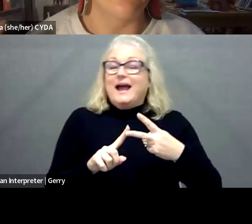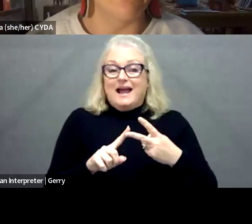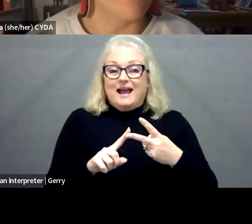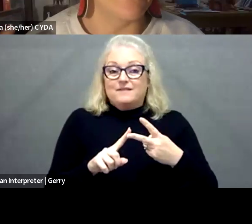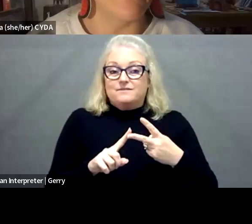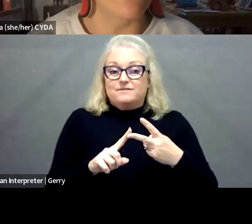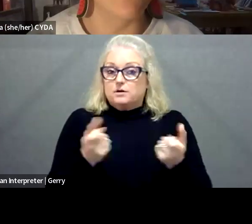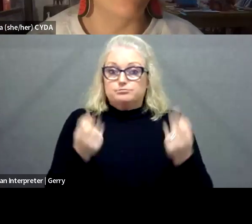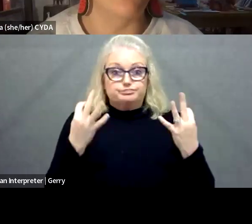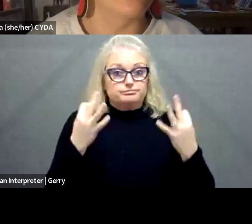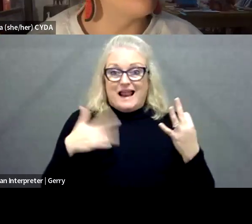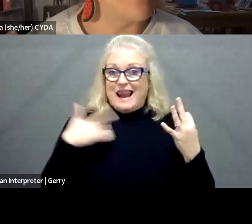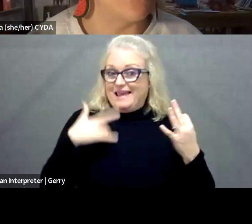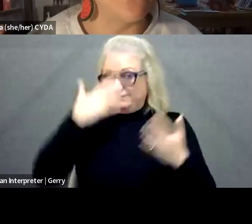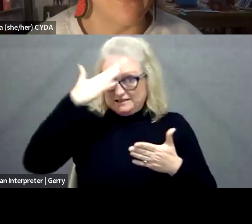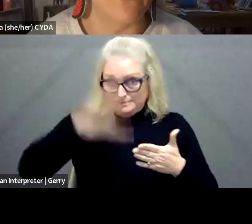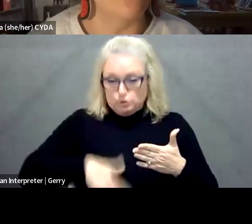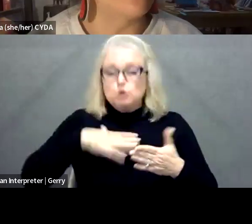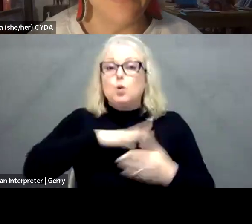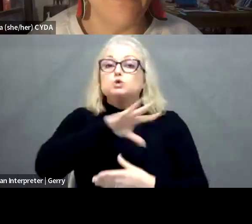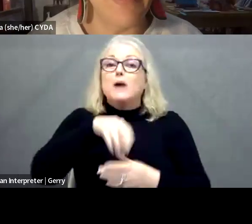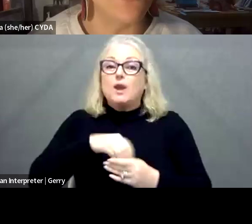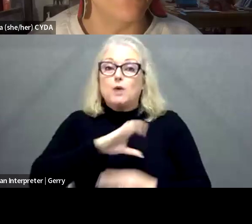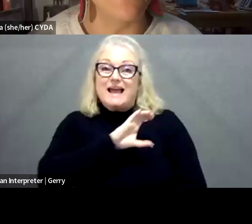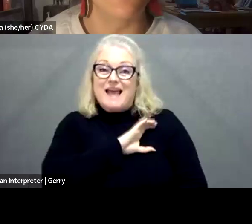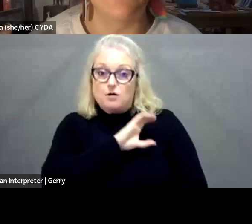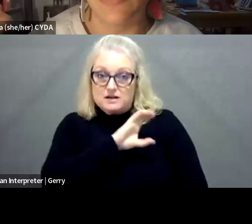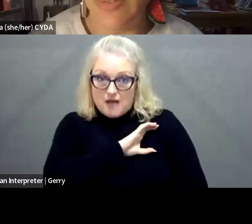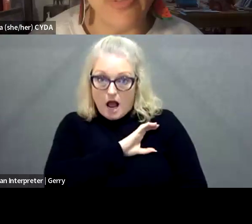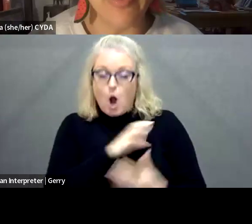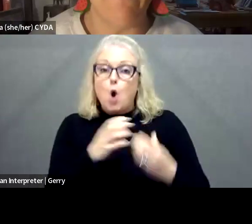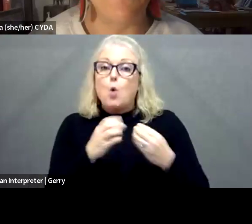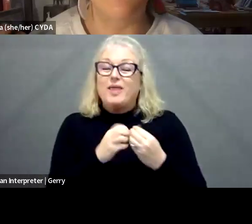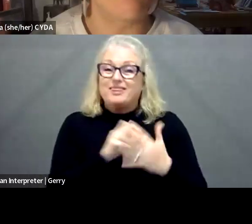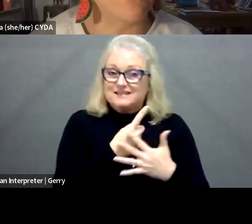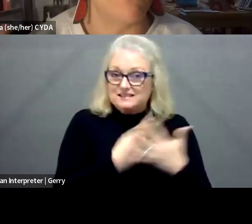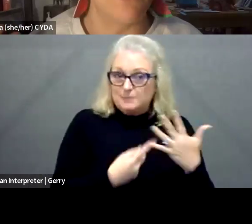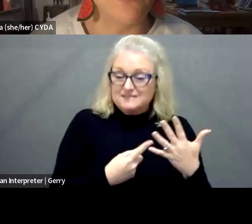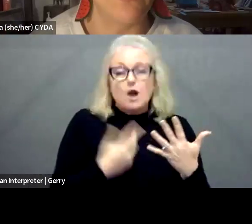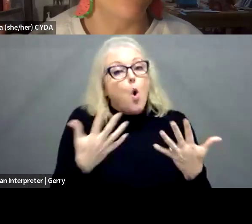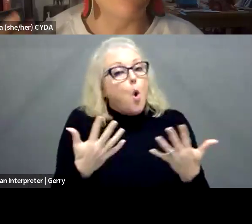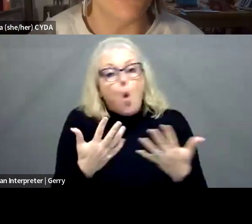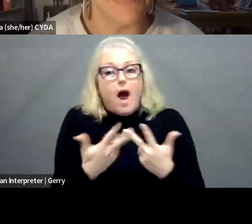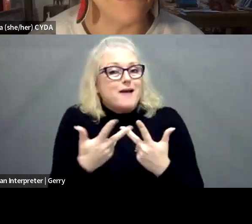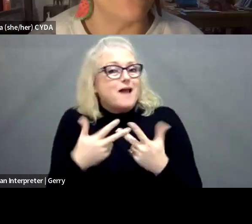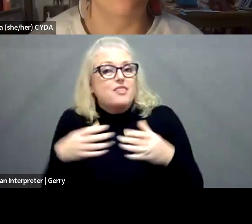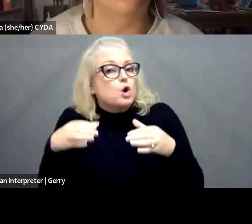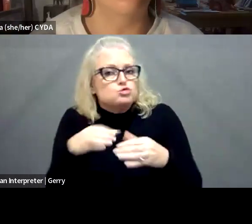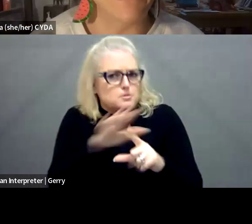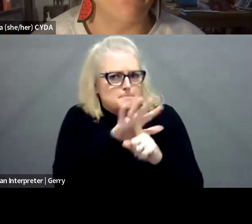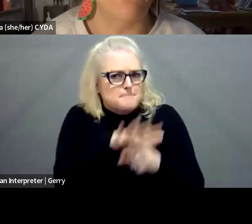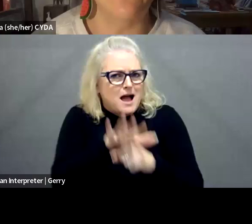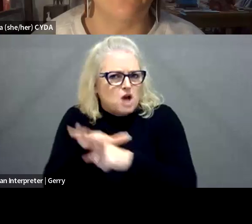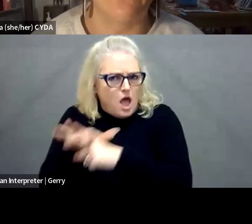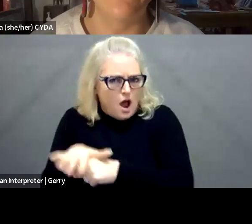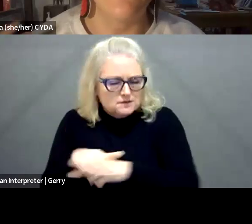include a character with disability, and maybe you're not, or another marginalization, and you're not comfortable having them as your protagonist or